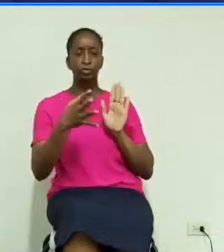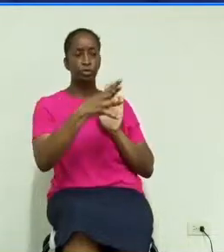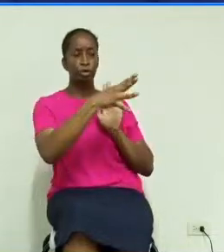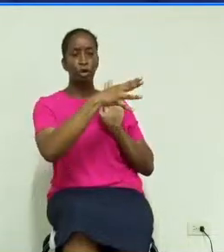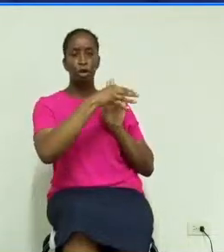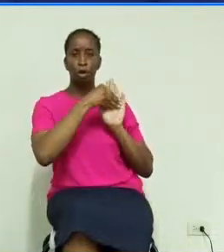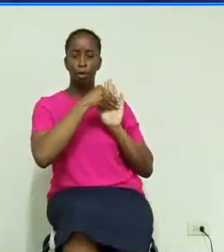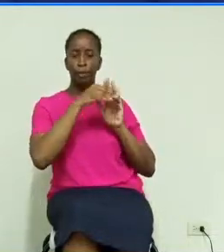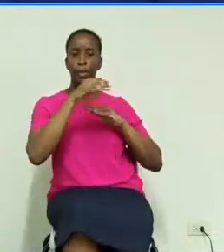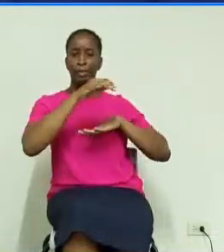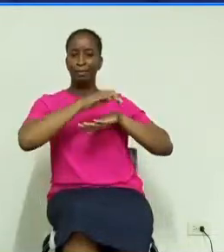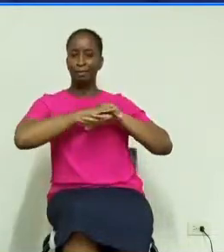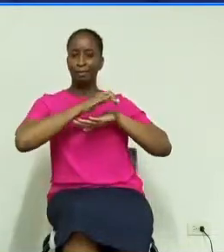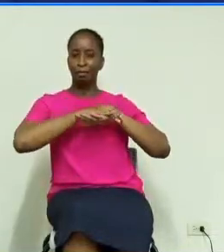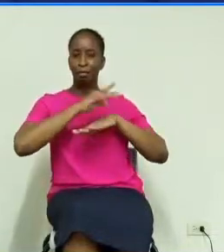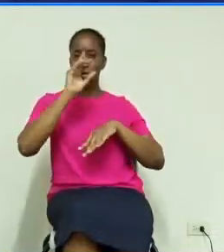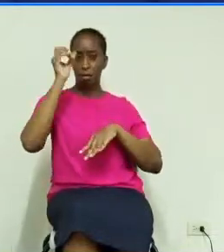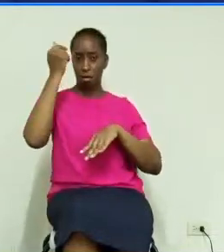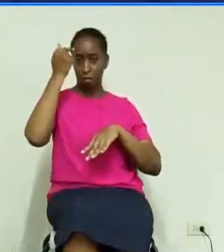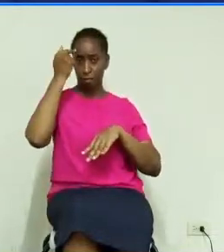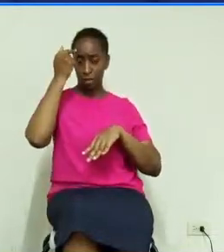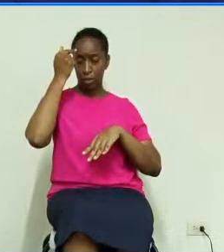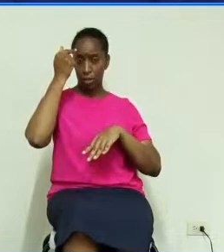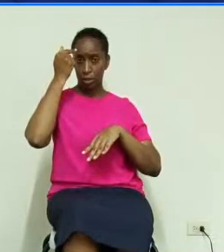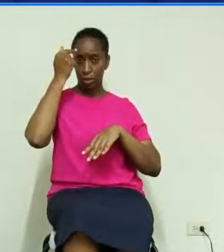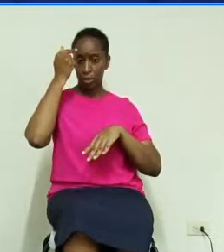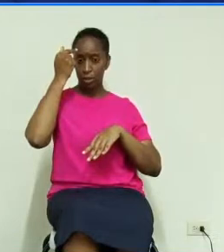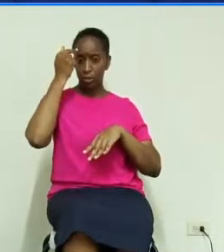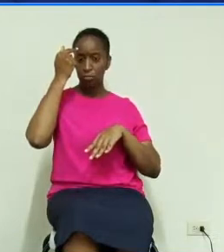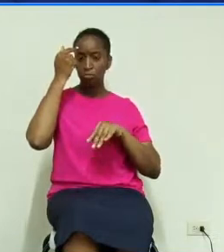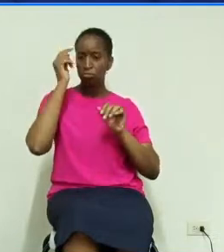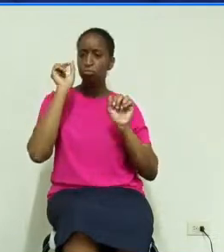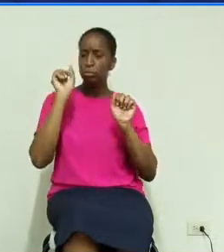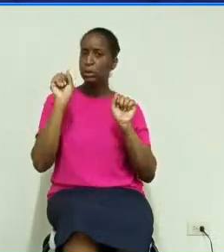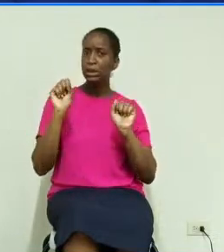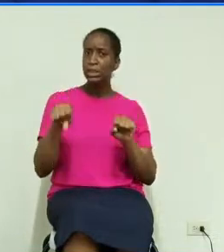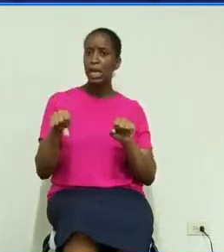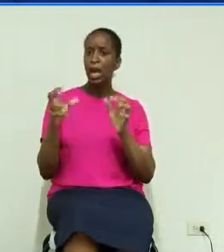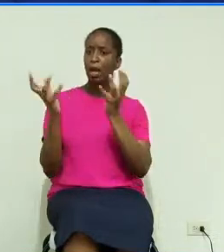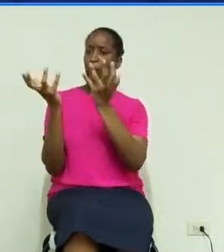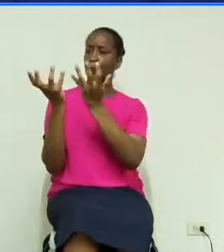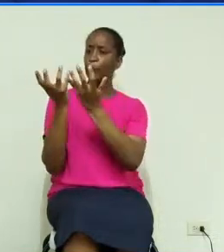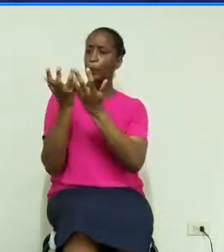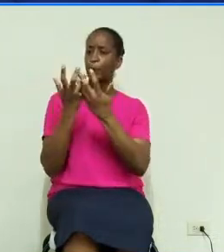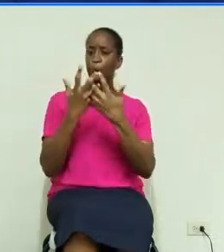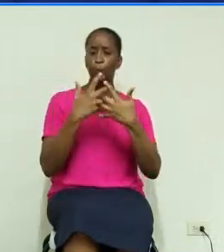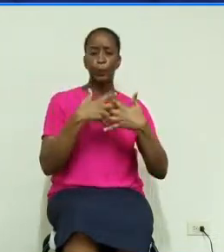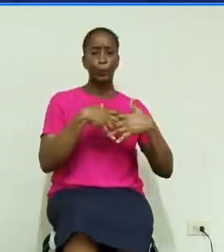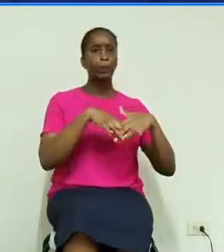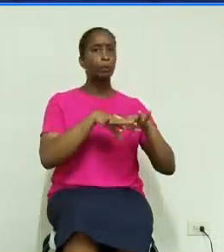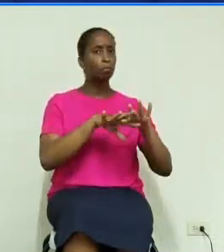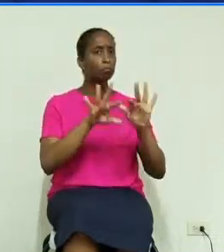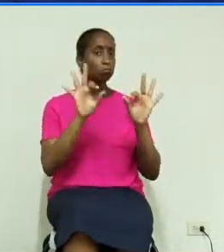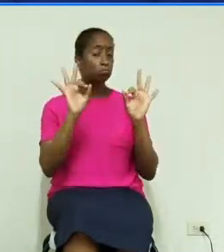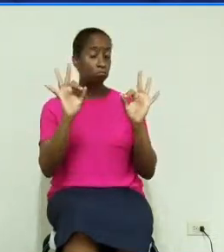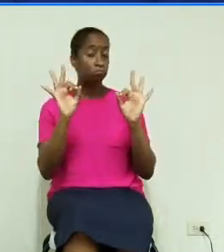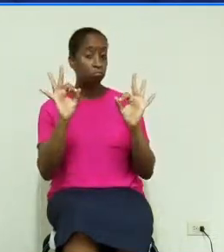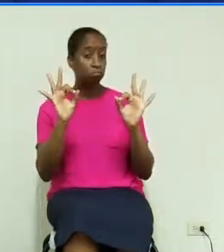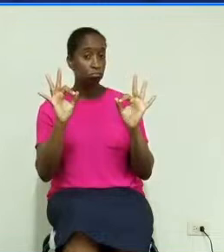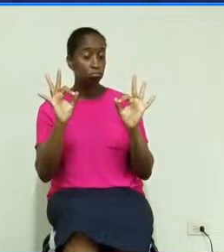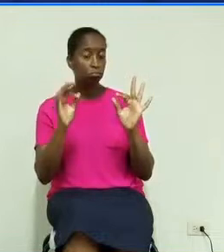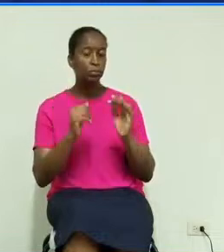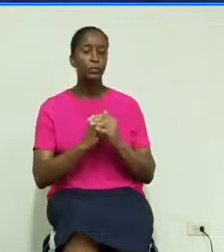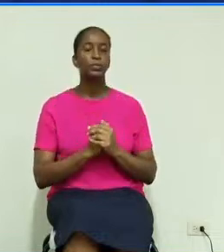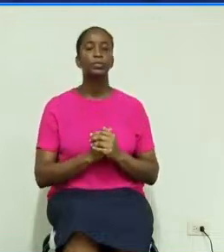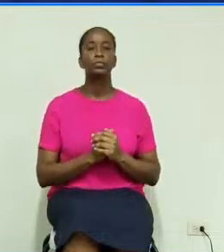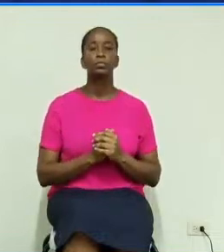quite efficient, right? And if we're saying that structure or efficiency hinges on structure, then we want to